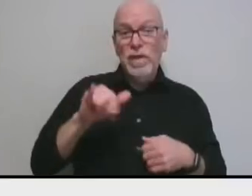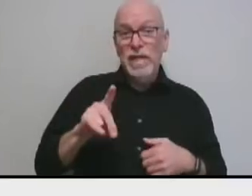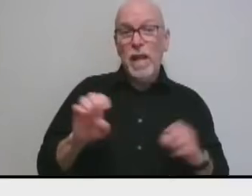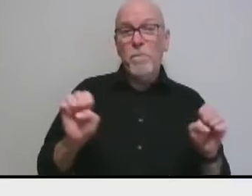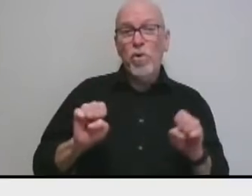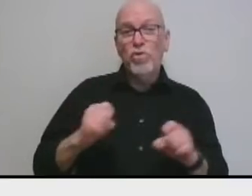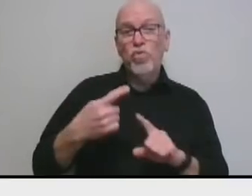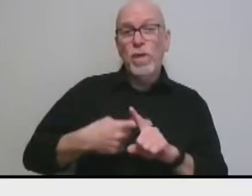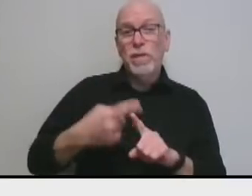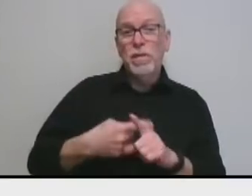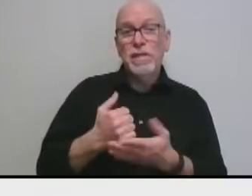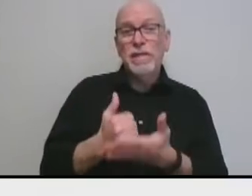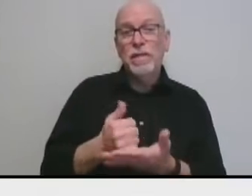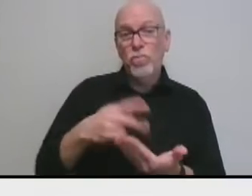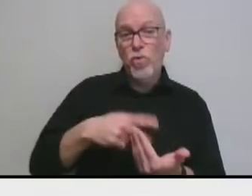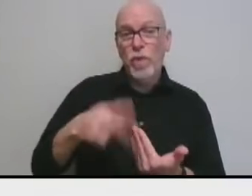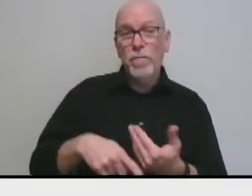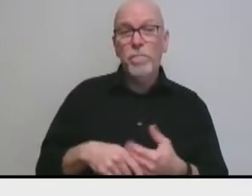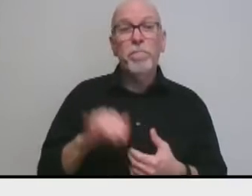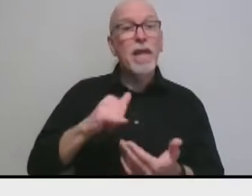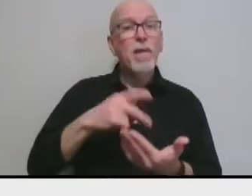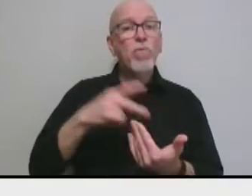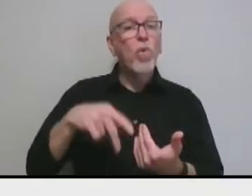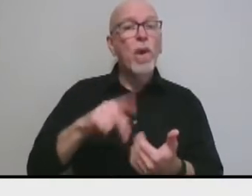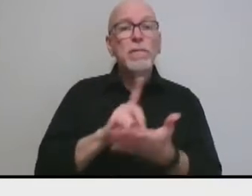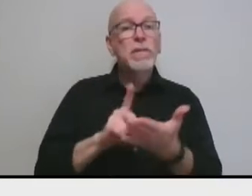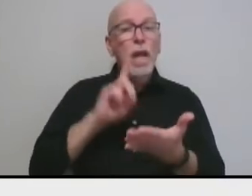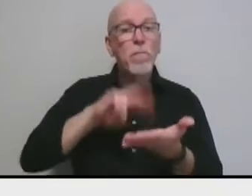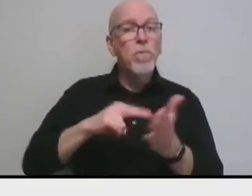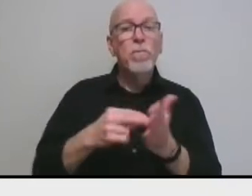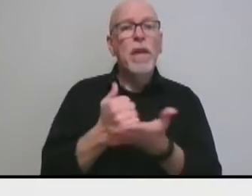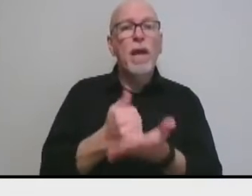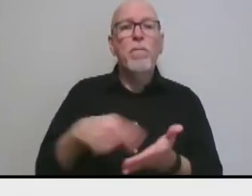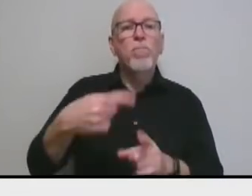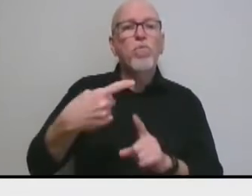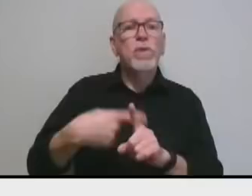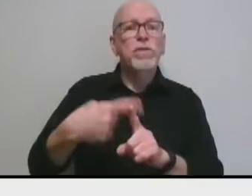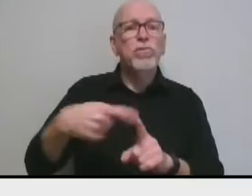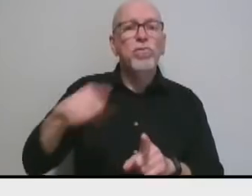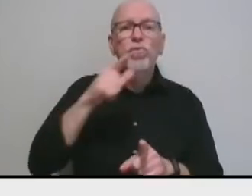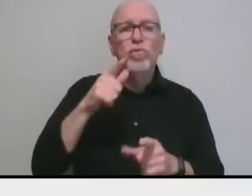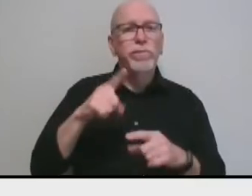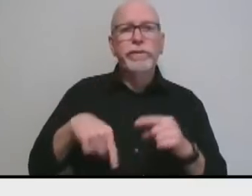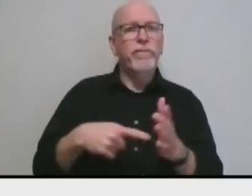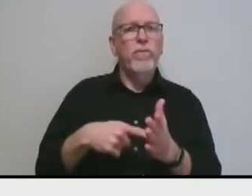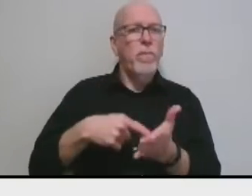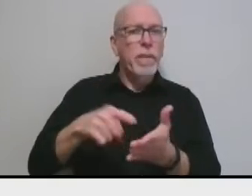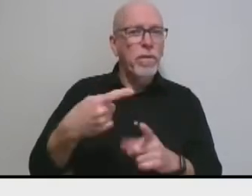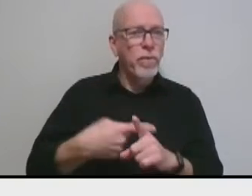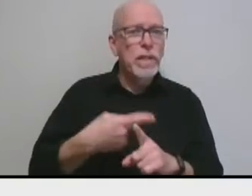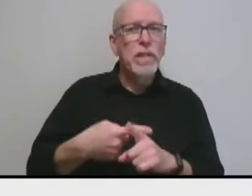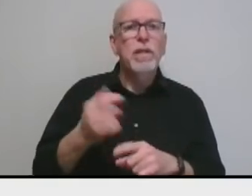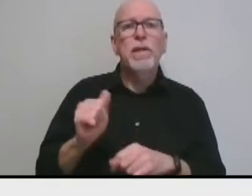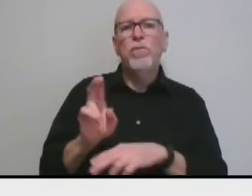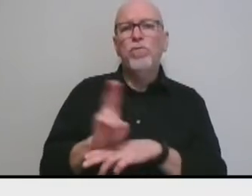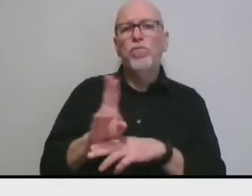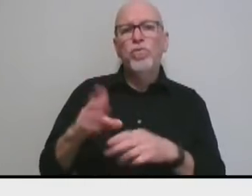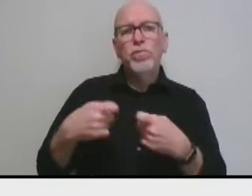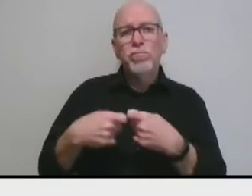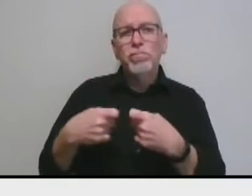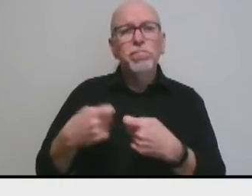Rental Assistance Program. This program is designed to assist renter households that are unable to pay rent and utilize utilities due